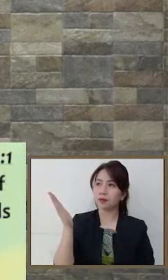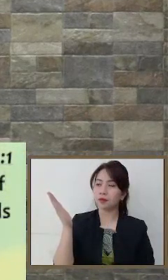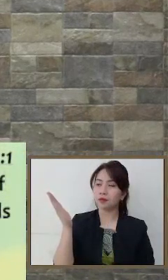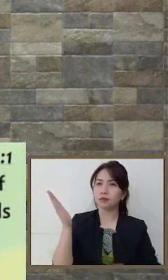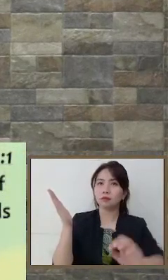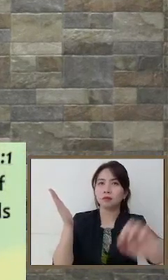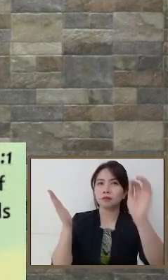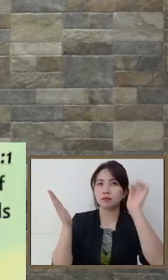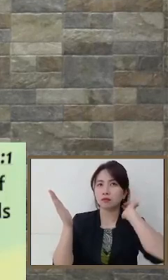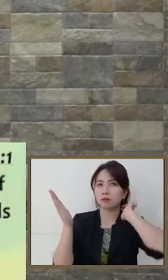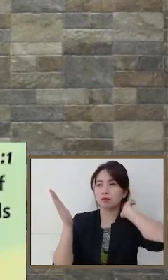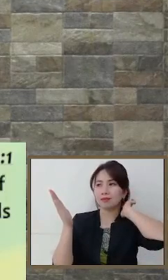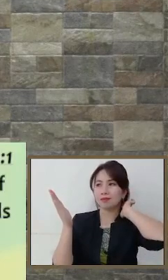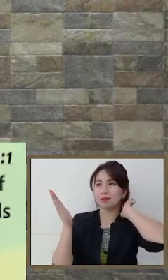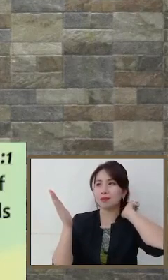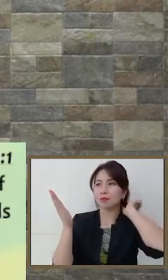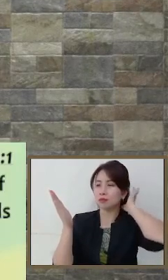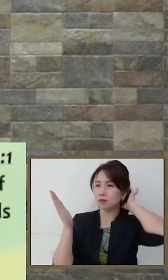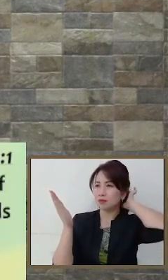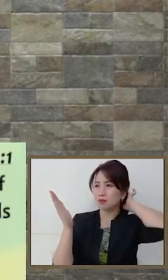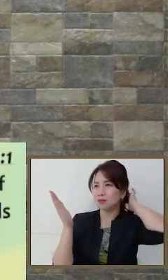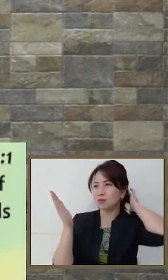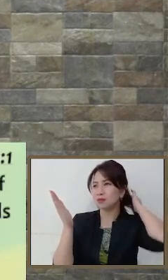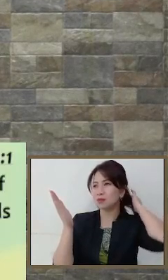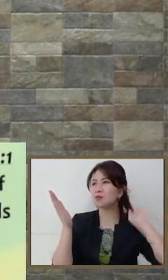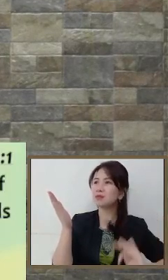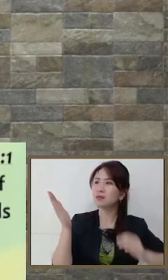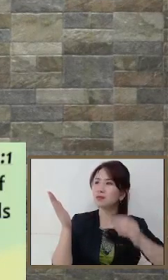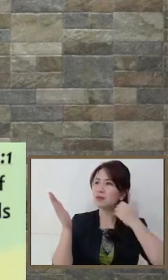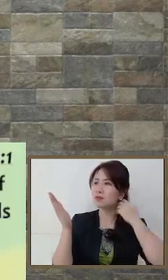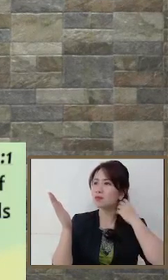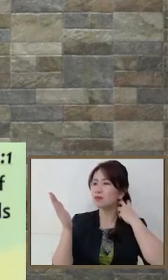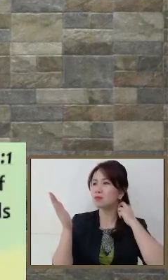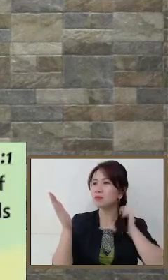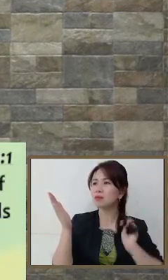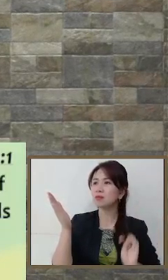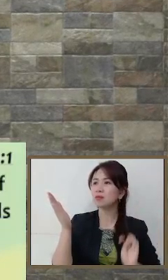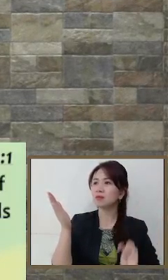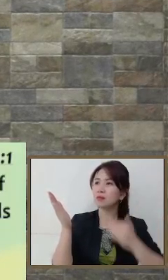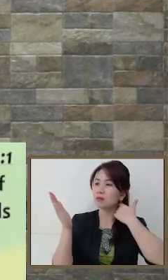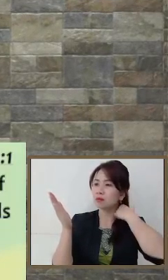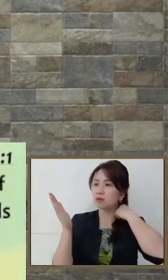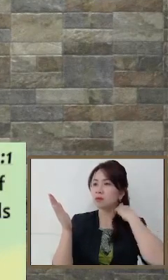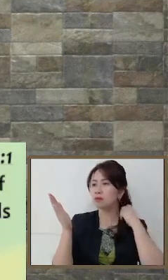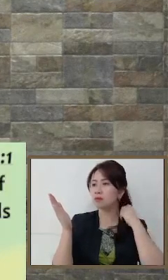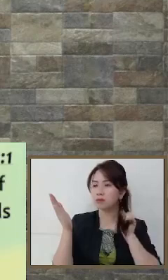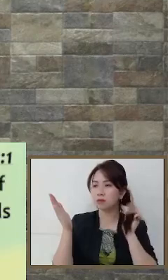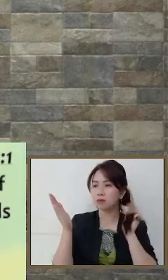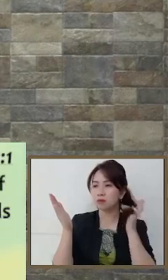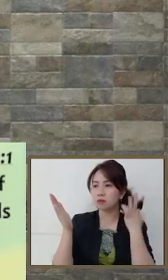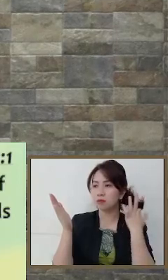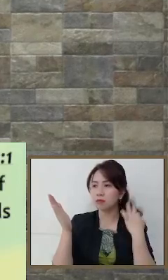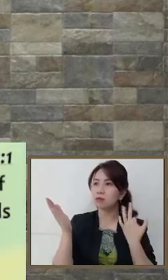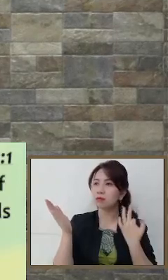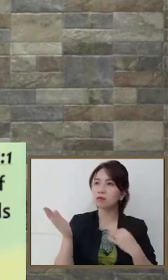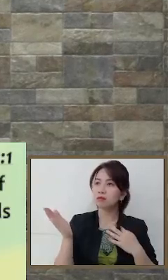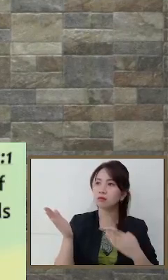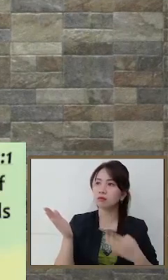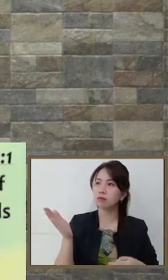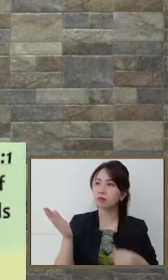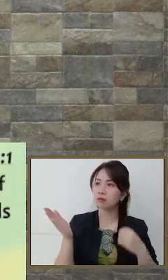putti far an officer of PHA captain of the guard an Egyptian bought him of The Hands of The ishmaelites